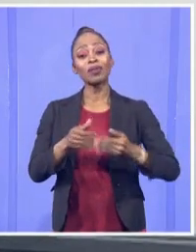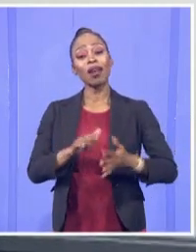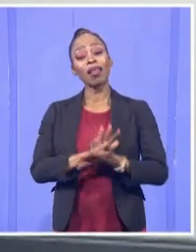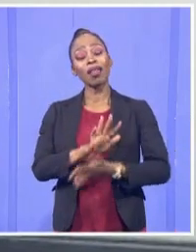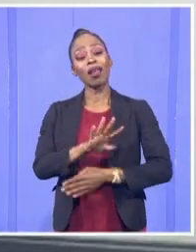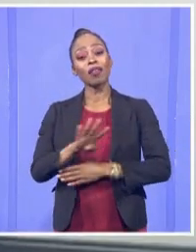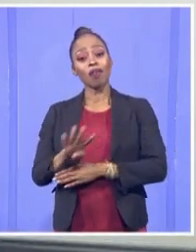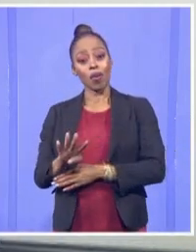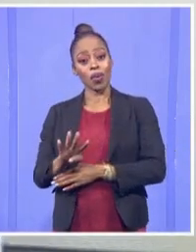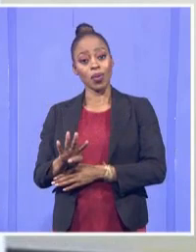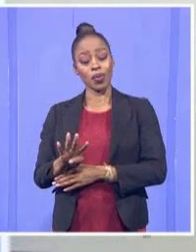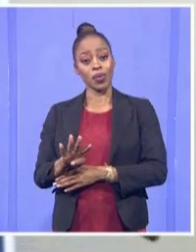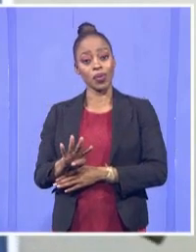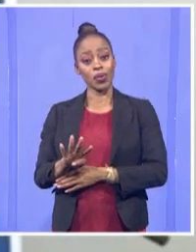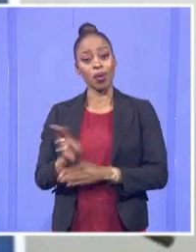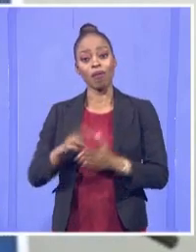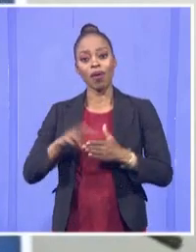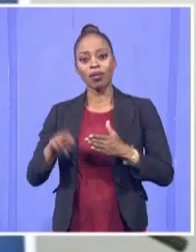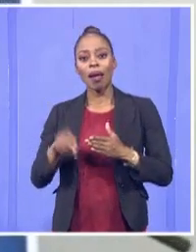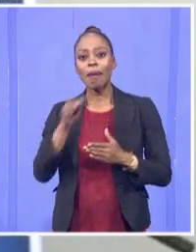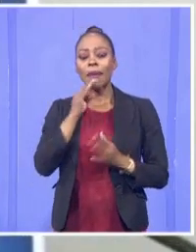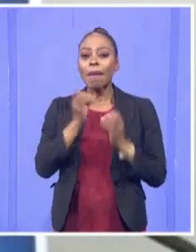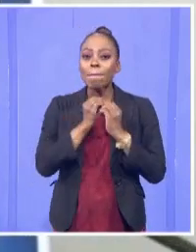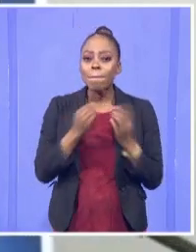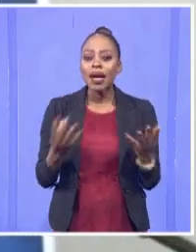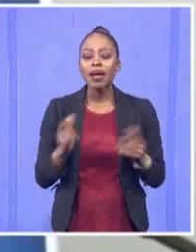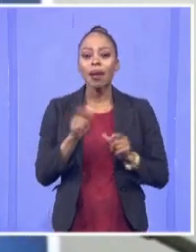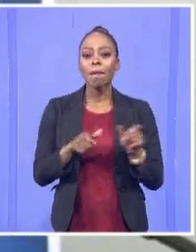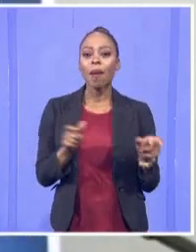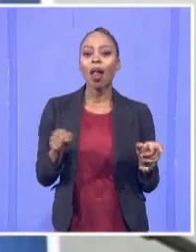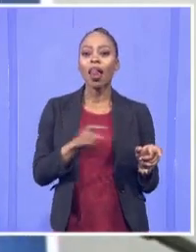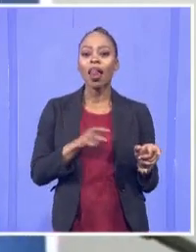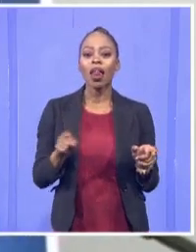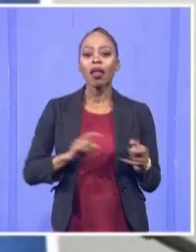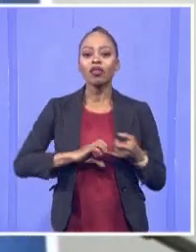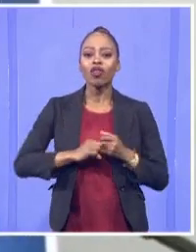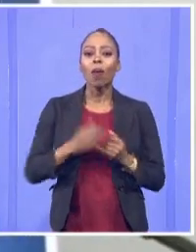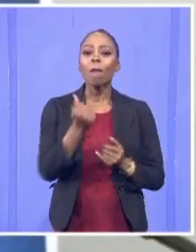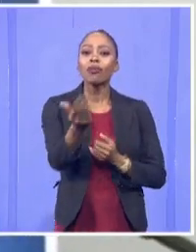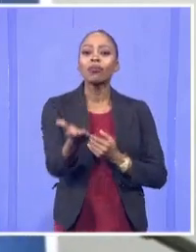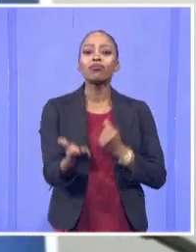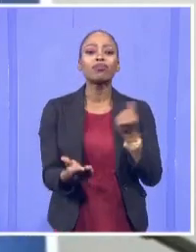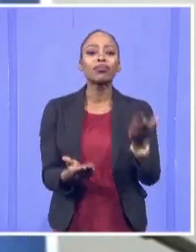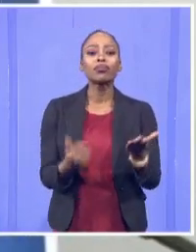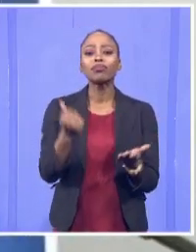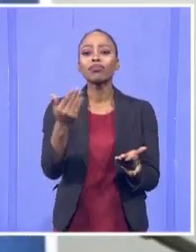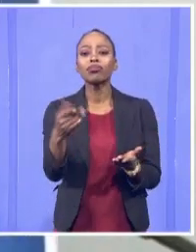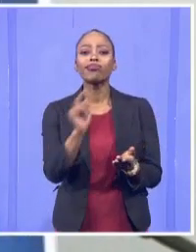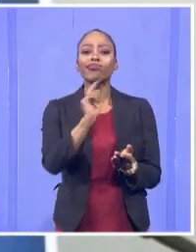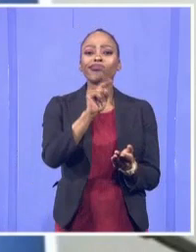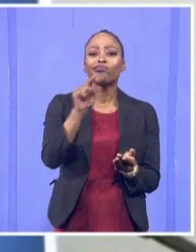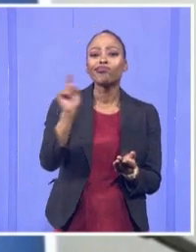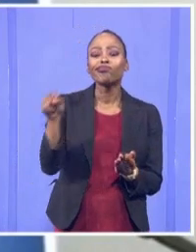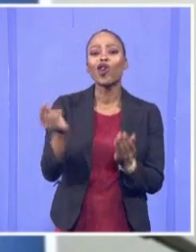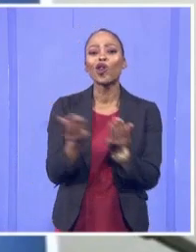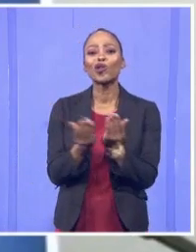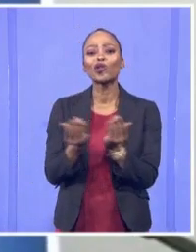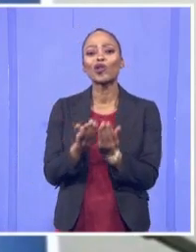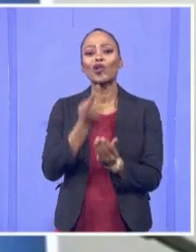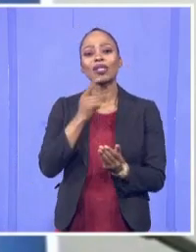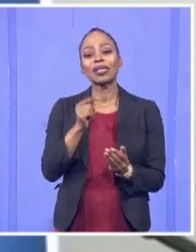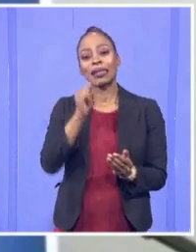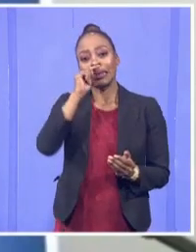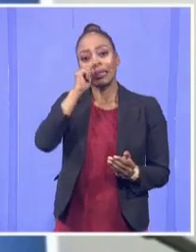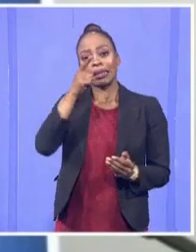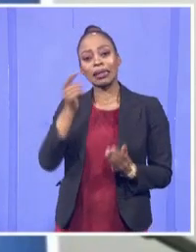breakthrough, we had so many people that were trying to make application in what we used to say are former Model